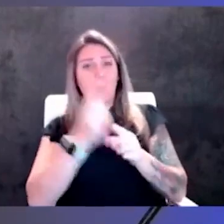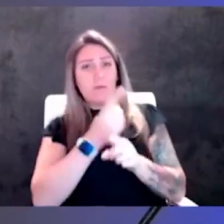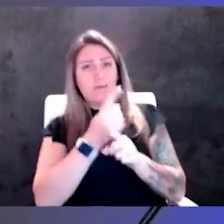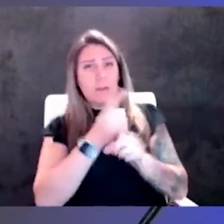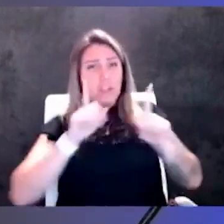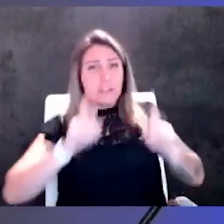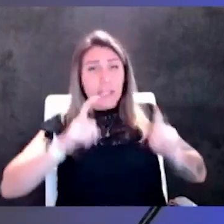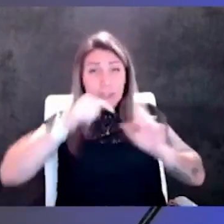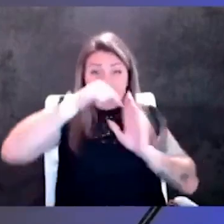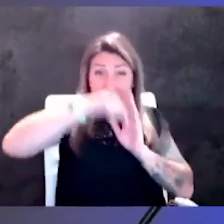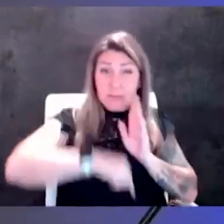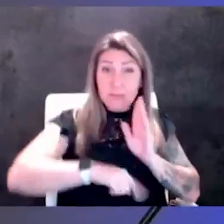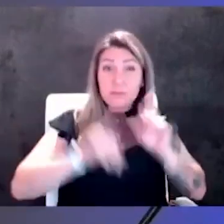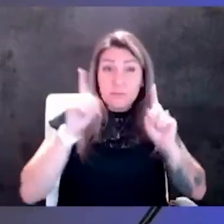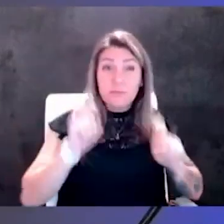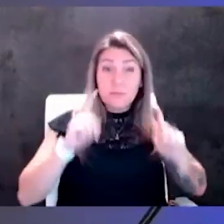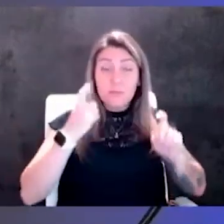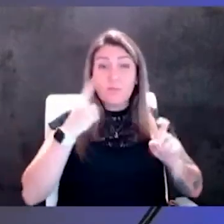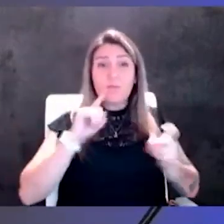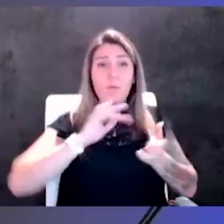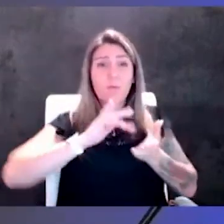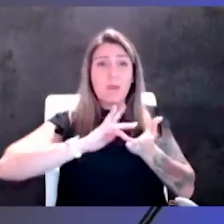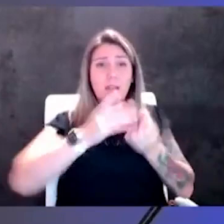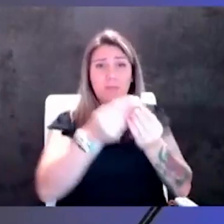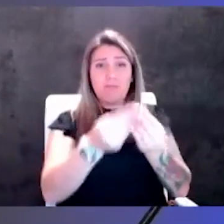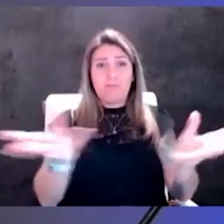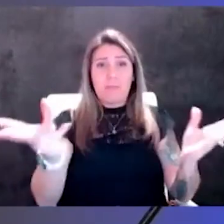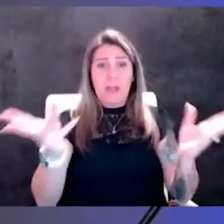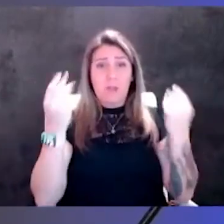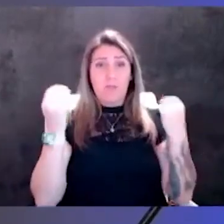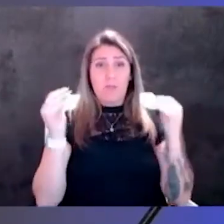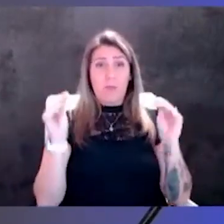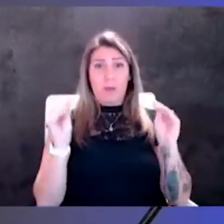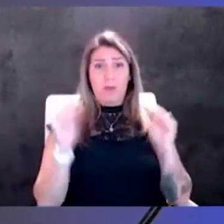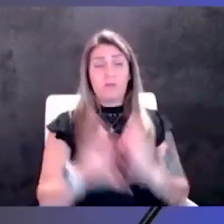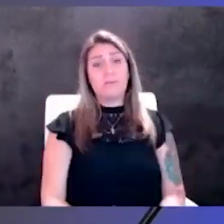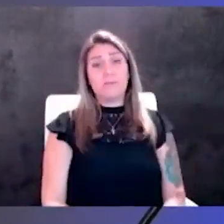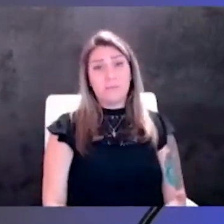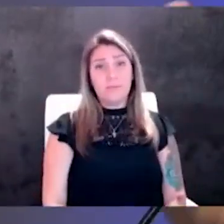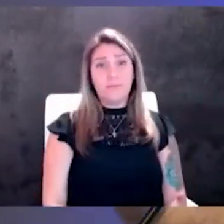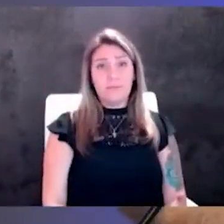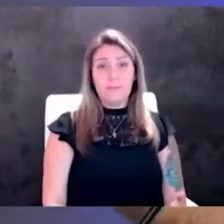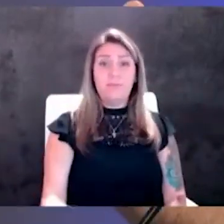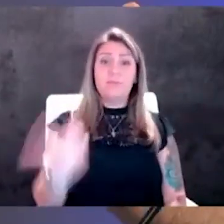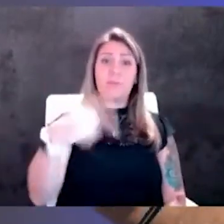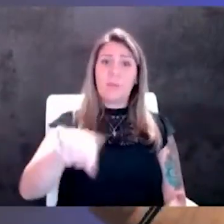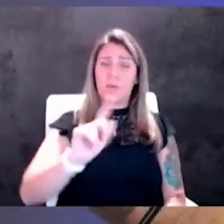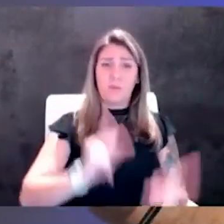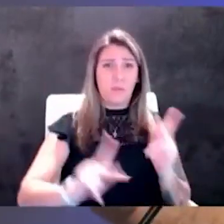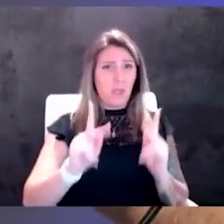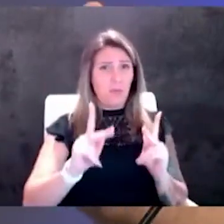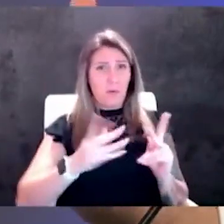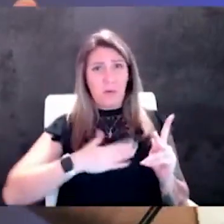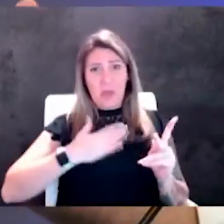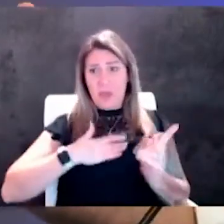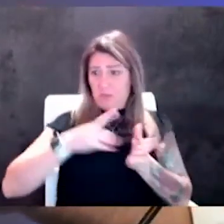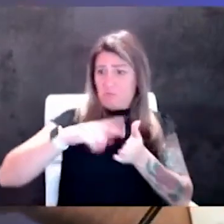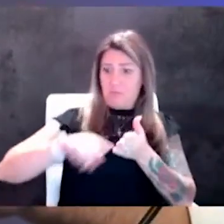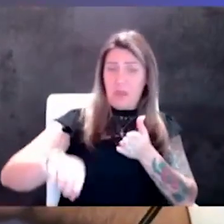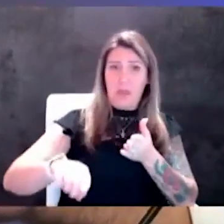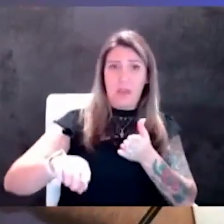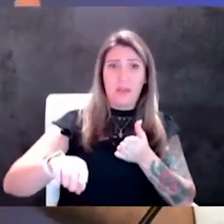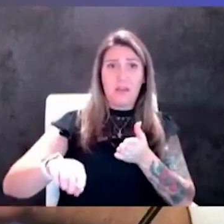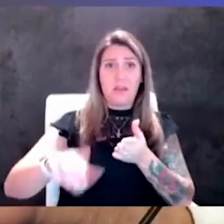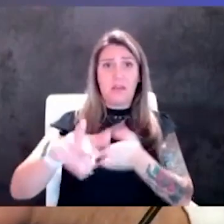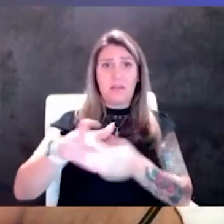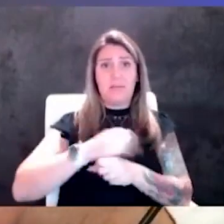be put through to get them out to the market. And they are people who'd be happy. Hey, I would be happy getting the amount of profits